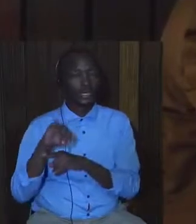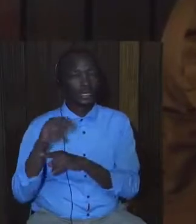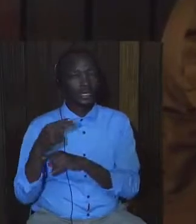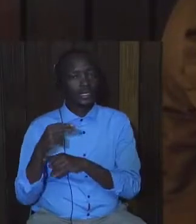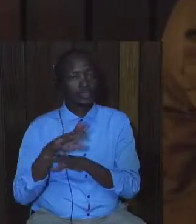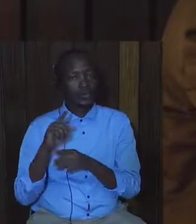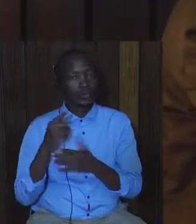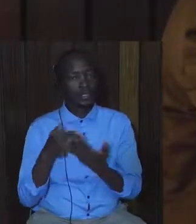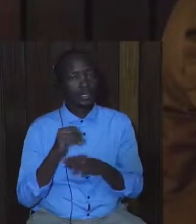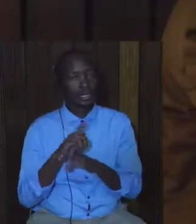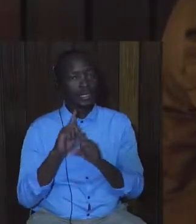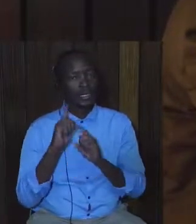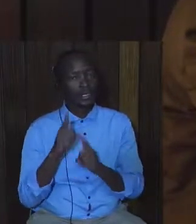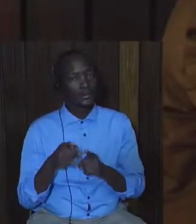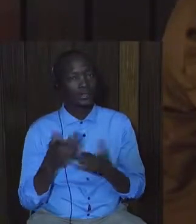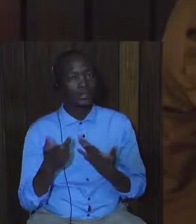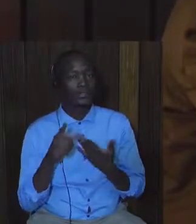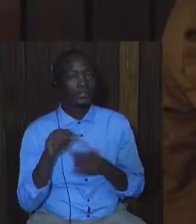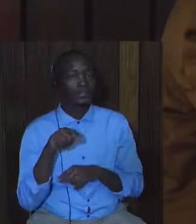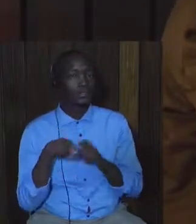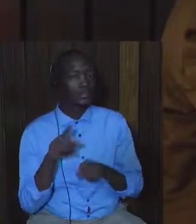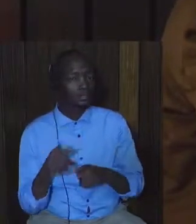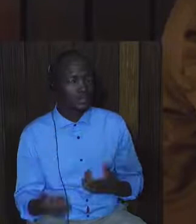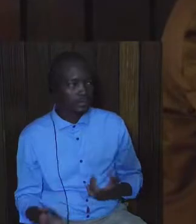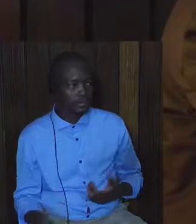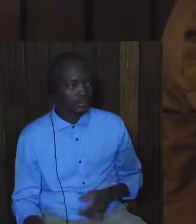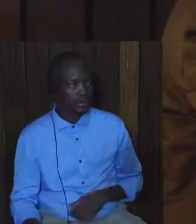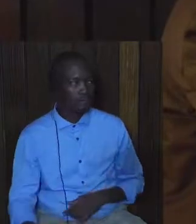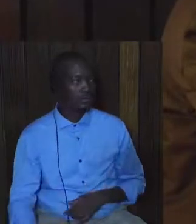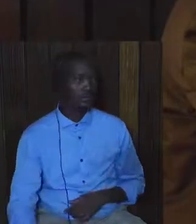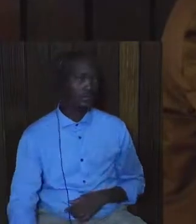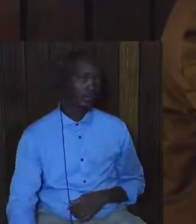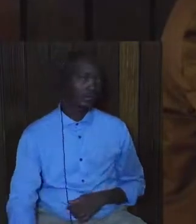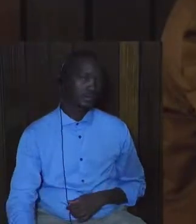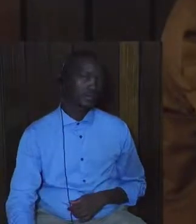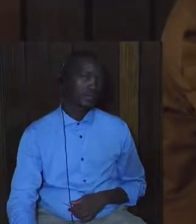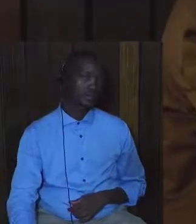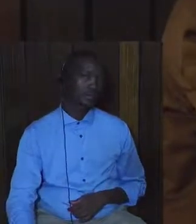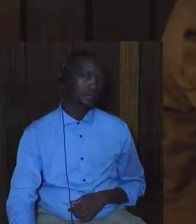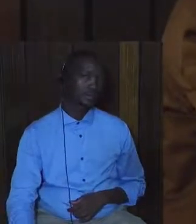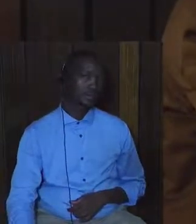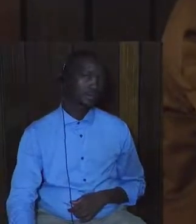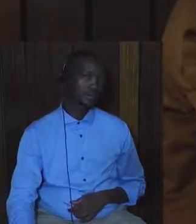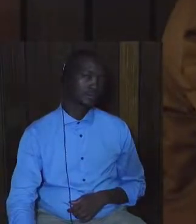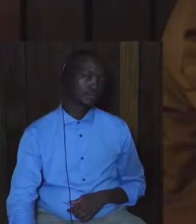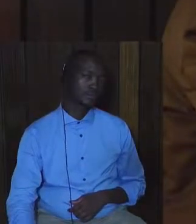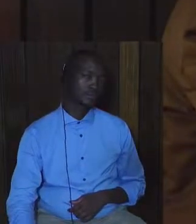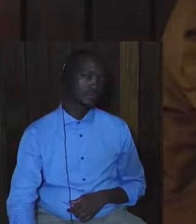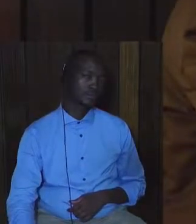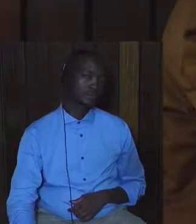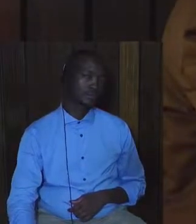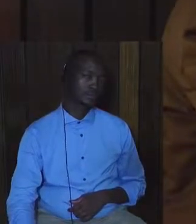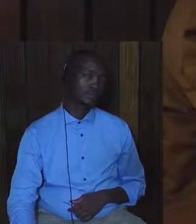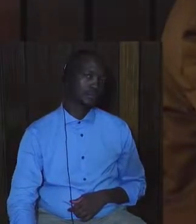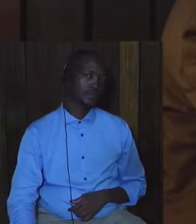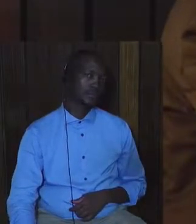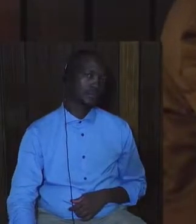answer the questions? No, I'm